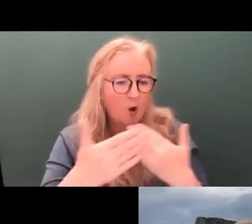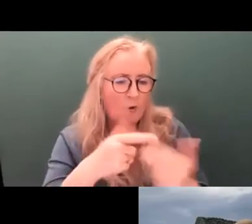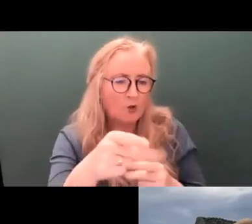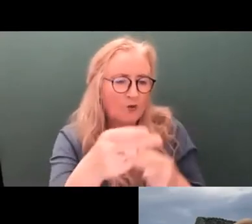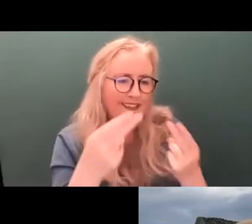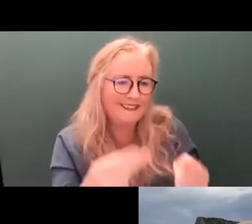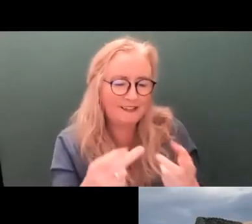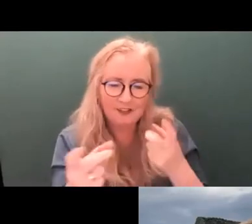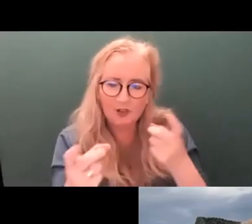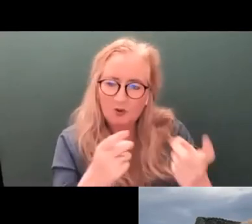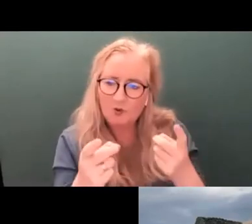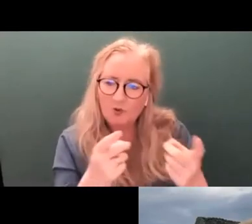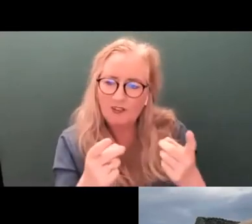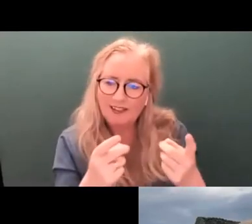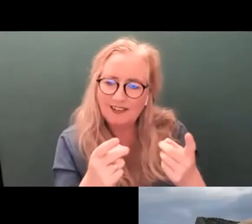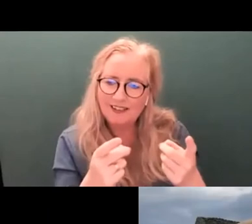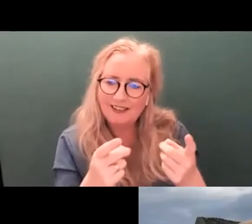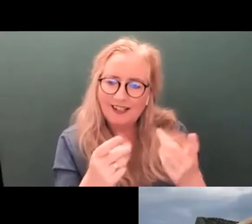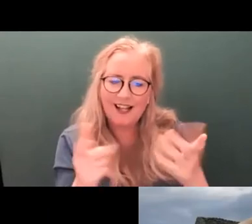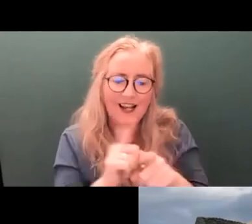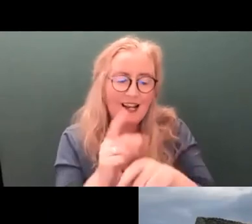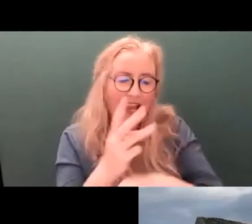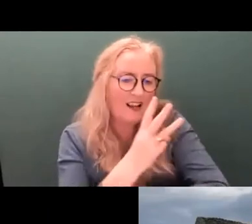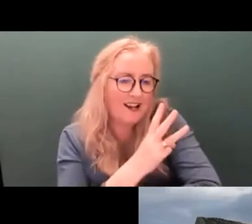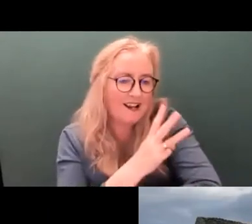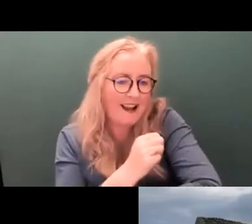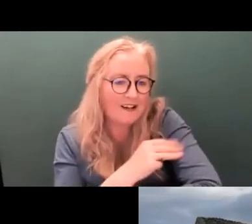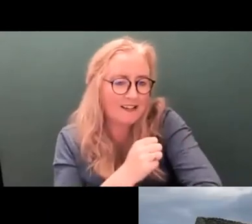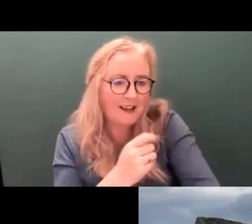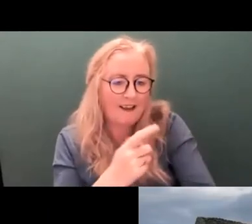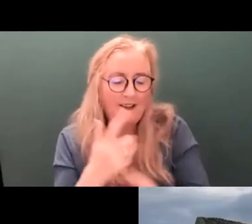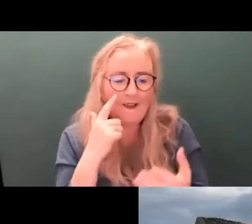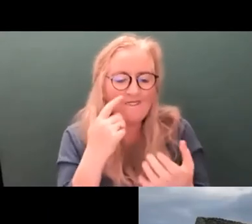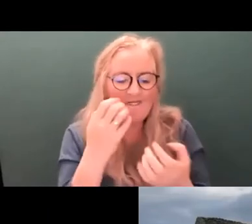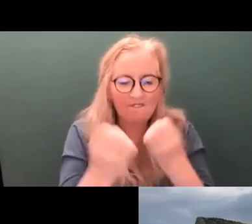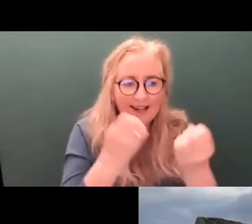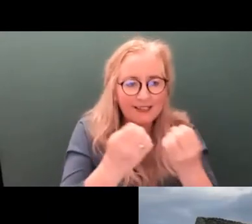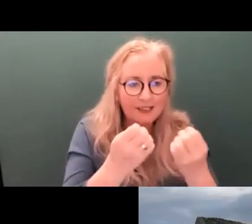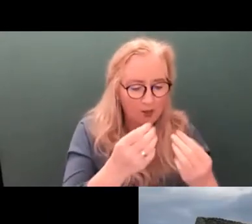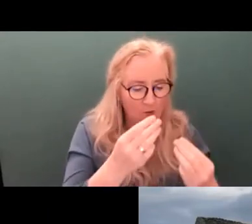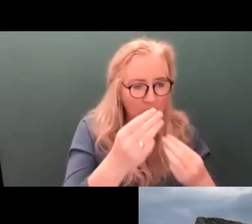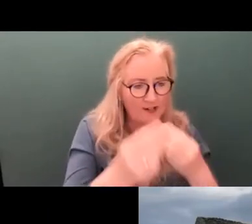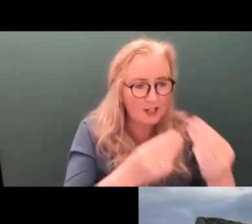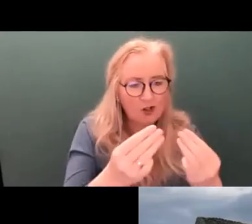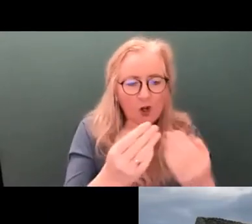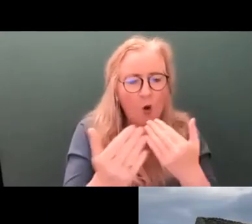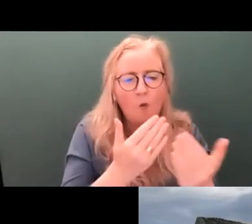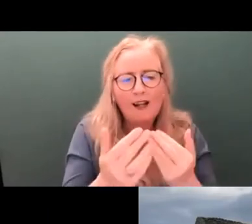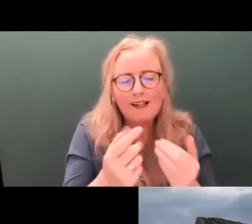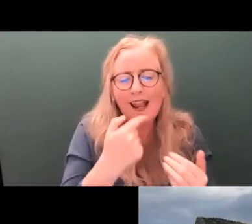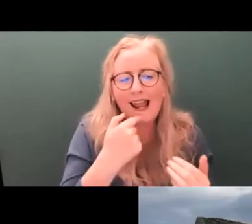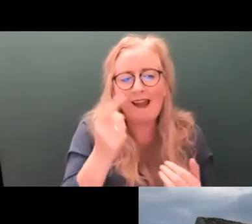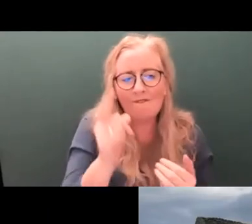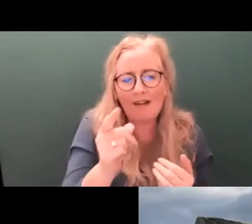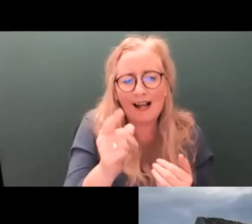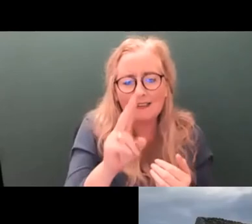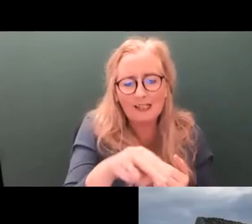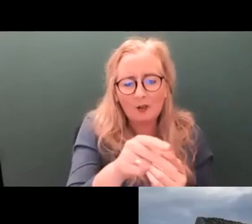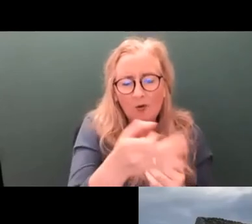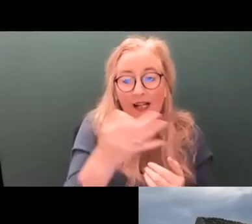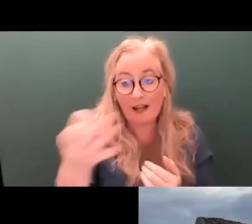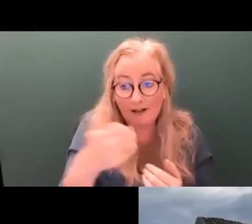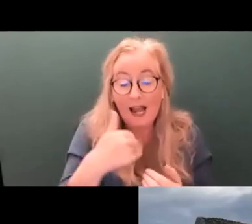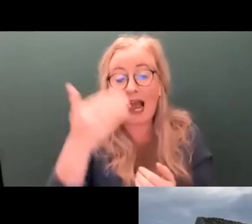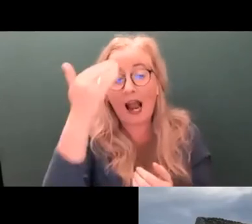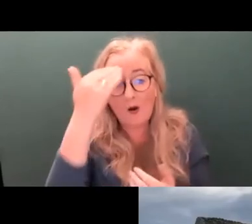And is the guard of vetting in place and so on? How what kind of advice might you be able to offer broadly? I mean, I know a lot of